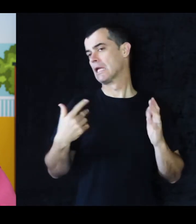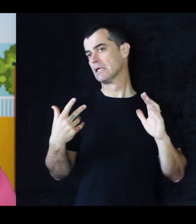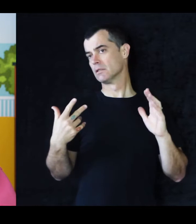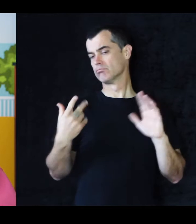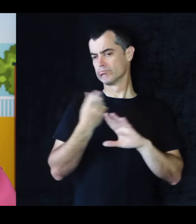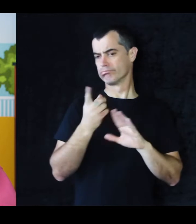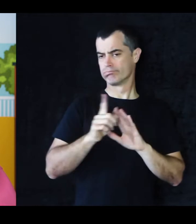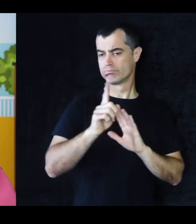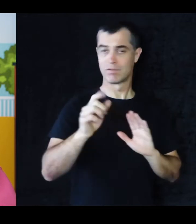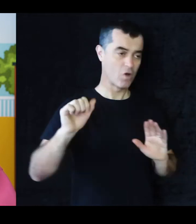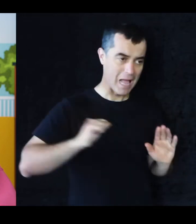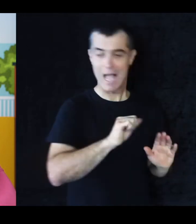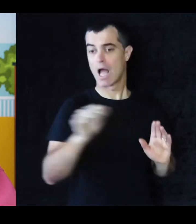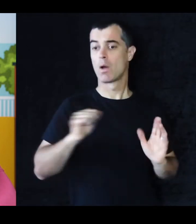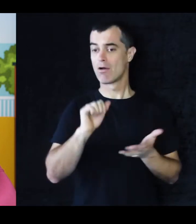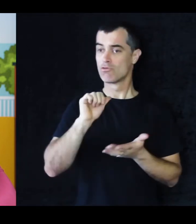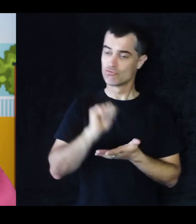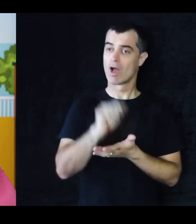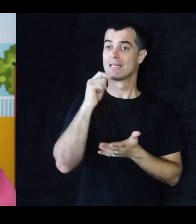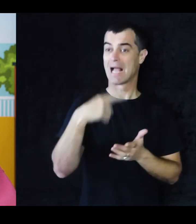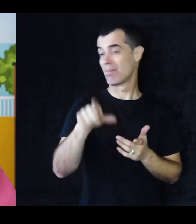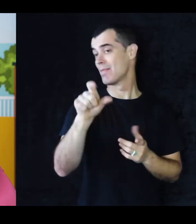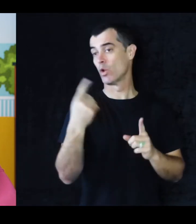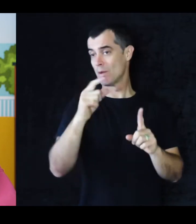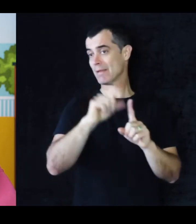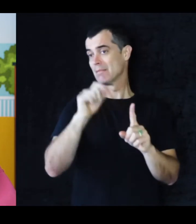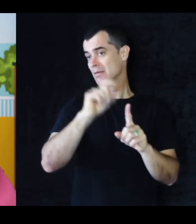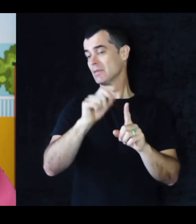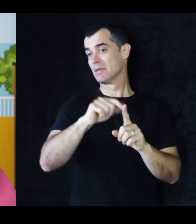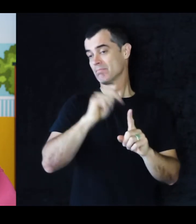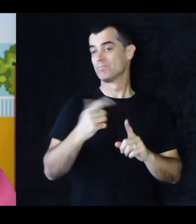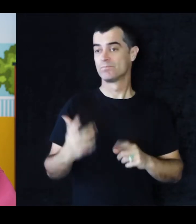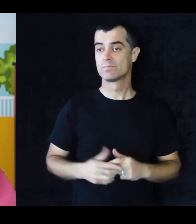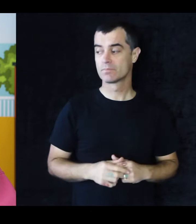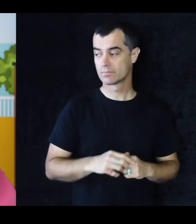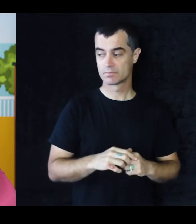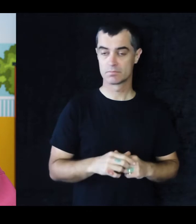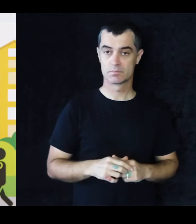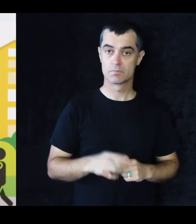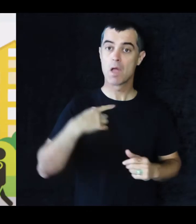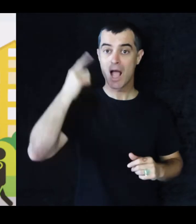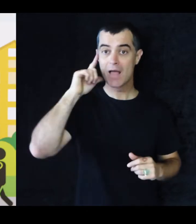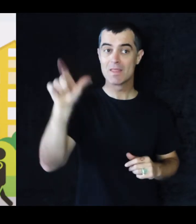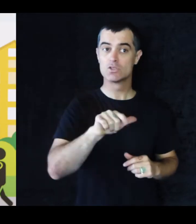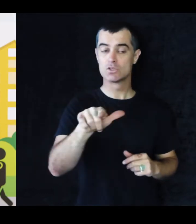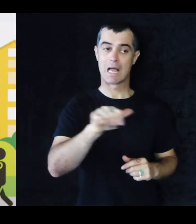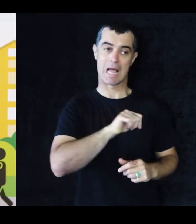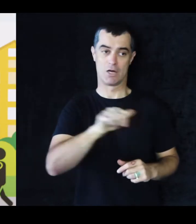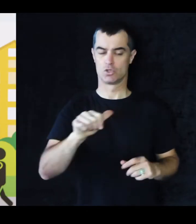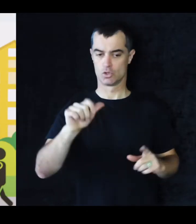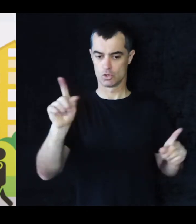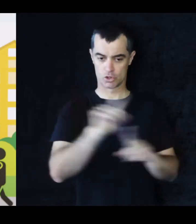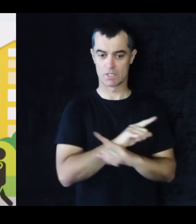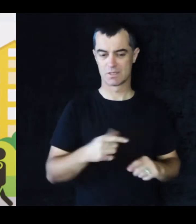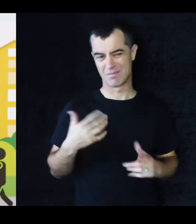I'm only standing up for our rights as well as the person that they're picking on. So, well, I think they should get